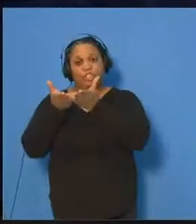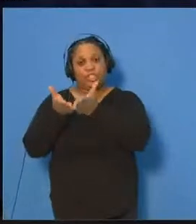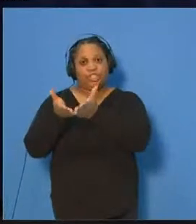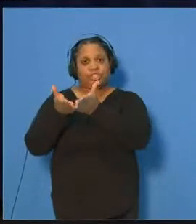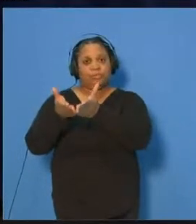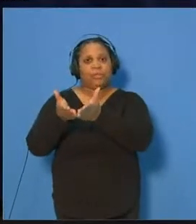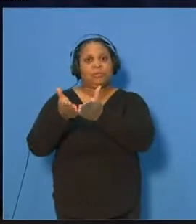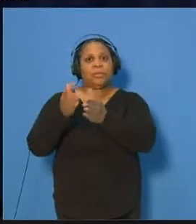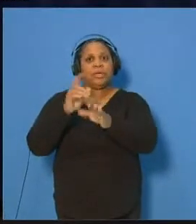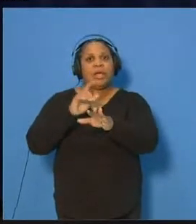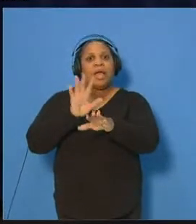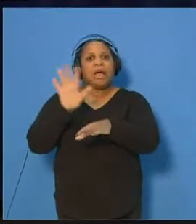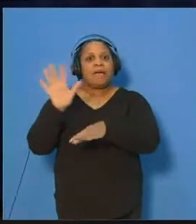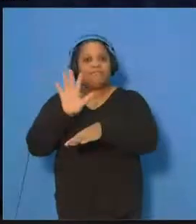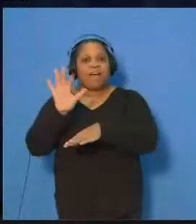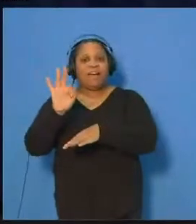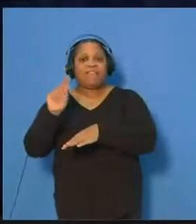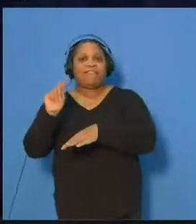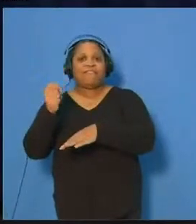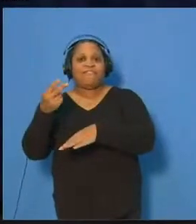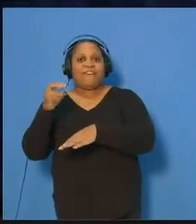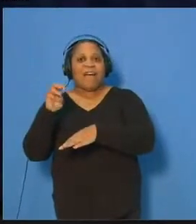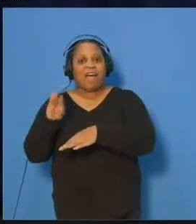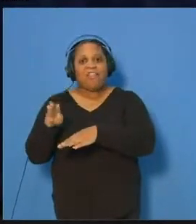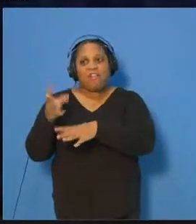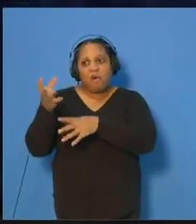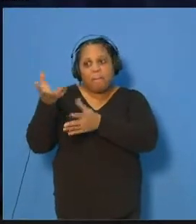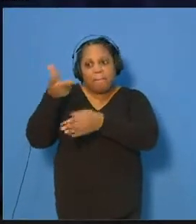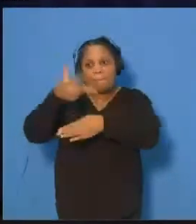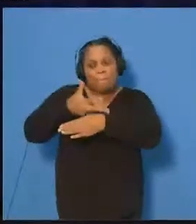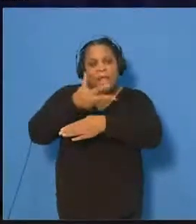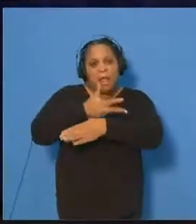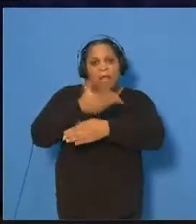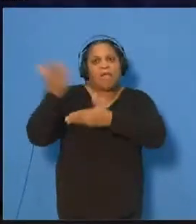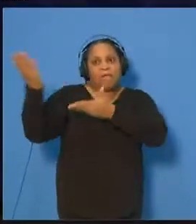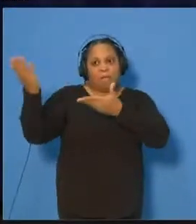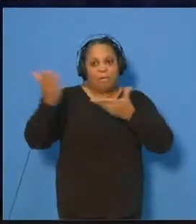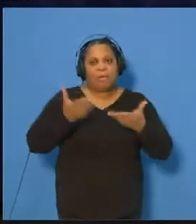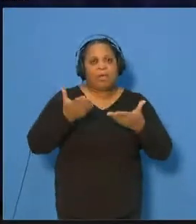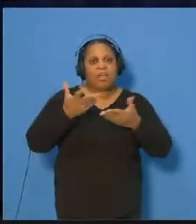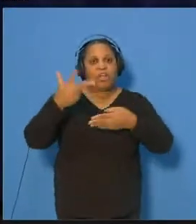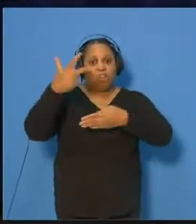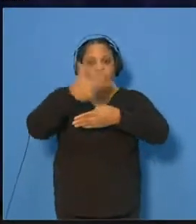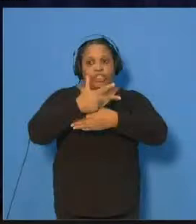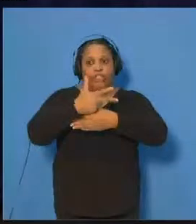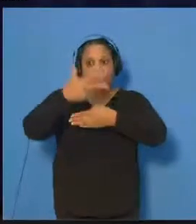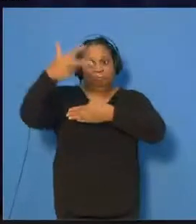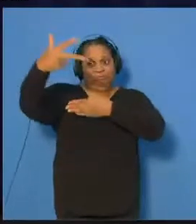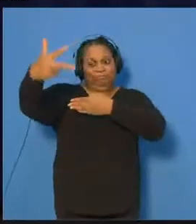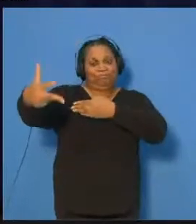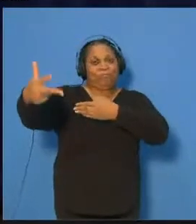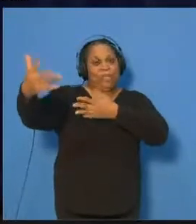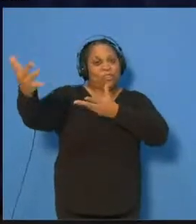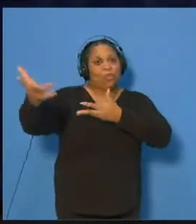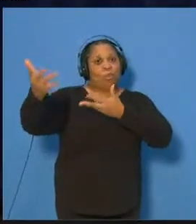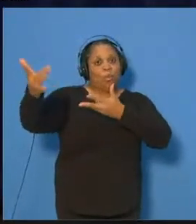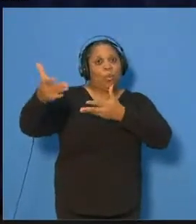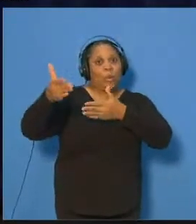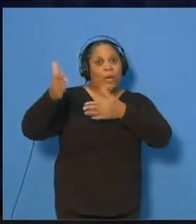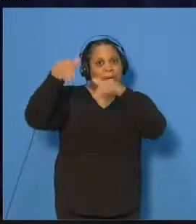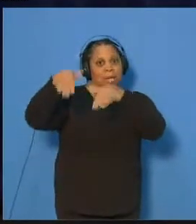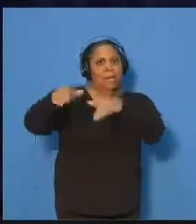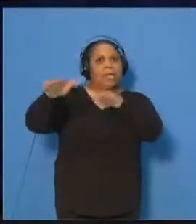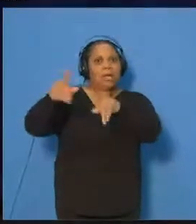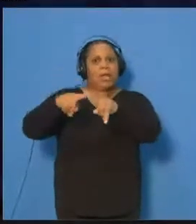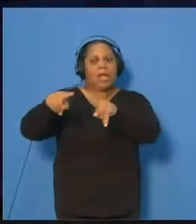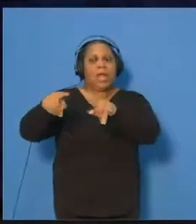at 5 Fathom Hole, and the pilot boat will bring him in. The ship will remain waiting for the injured dancer. If they have to